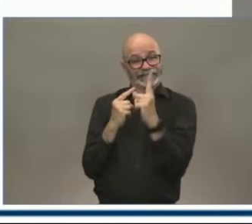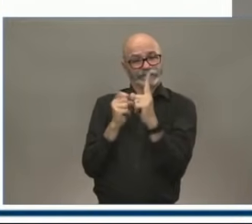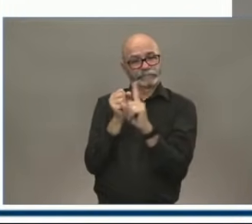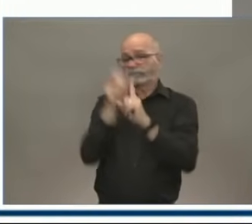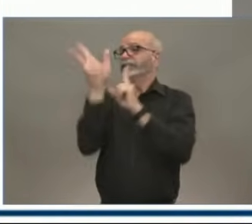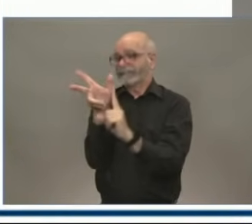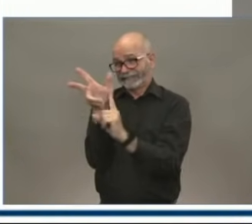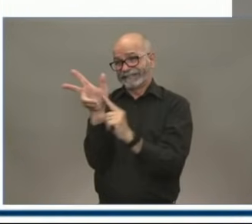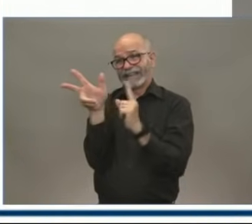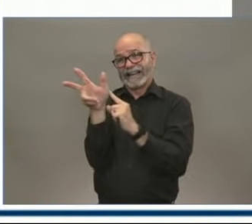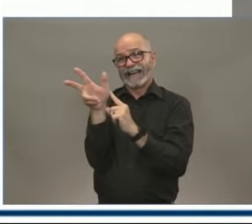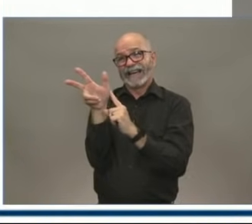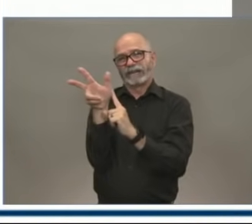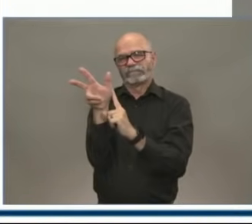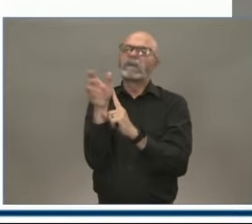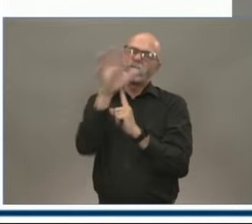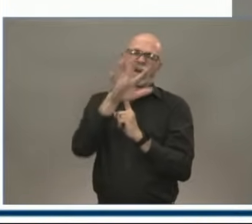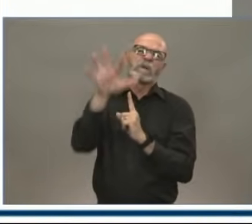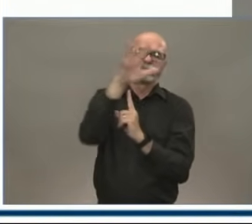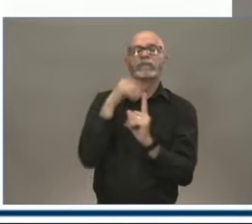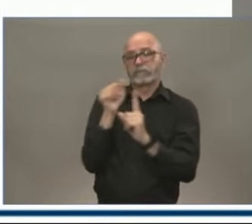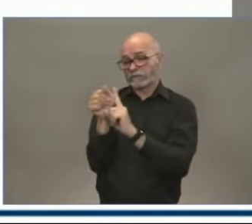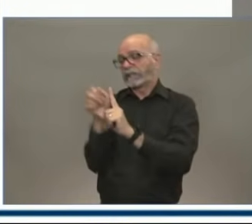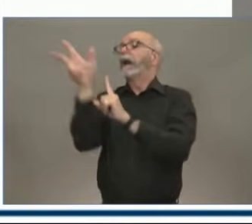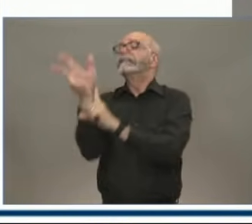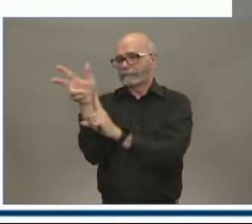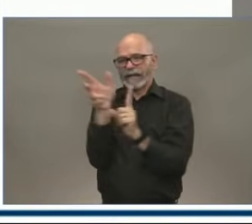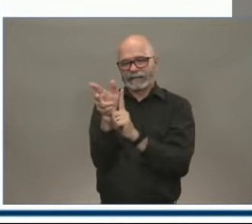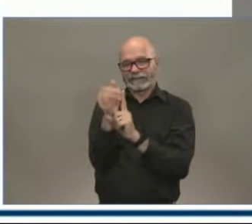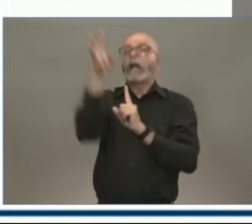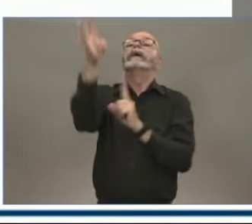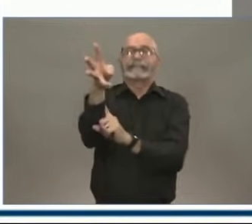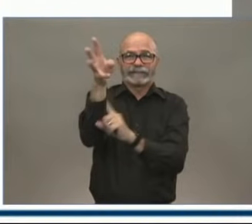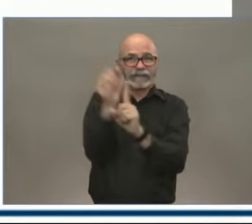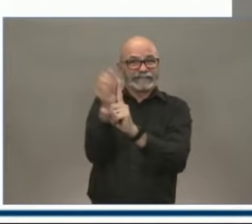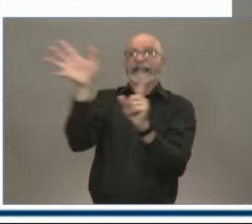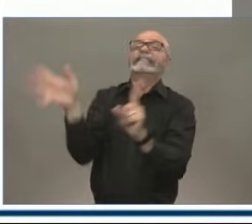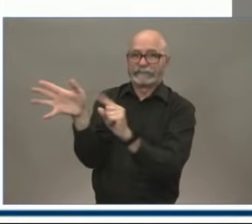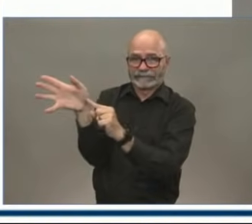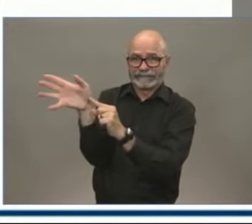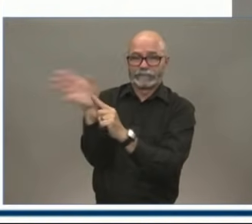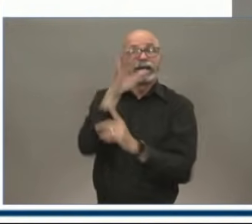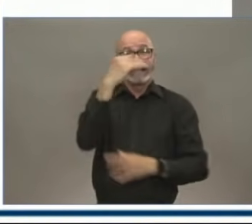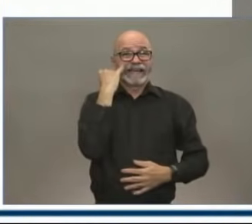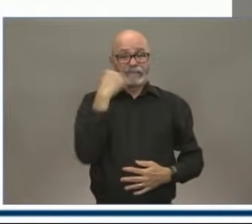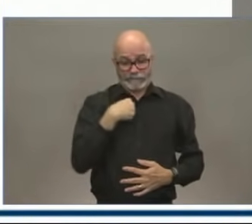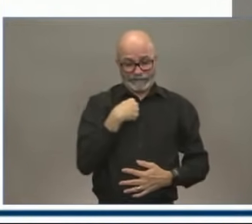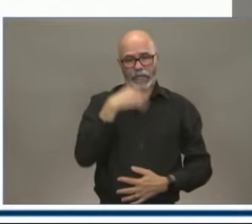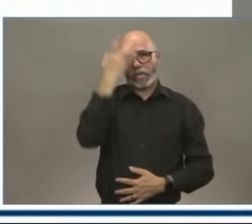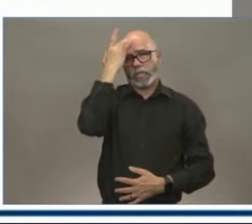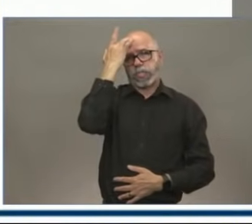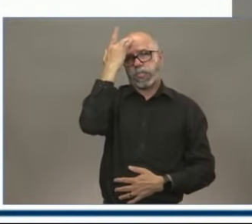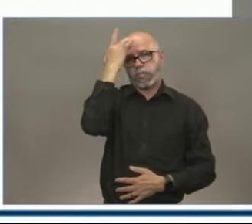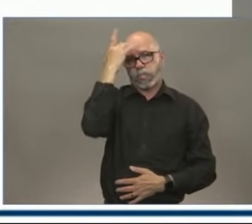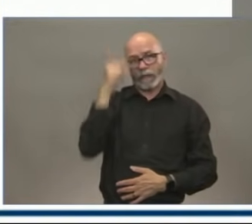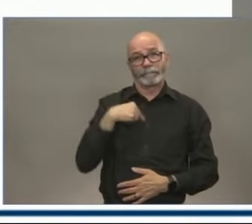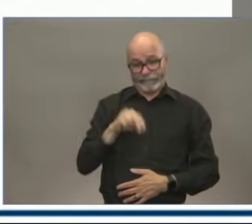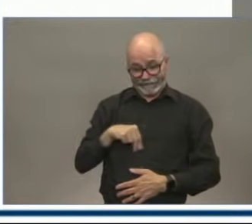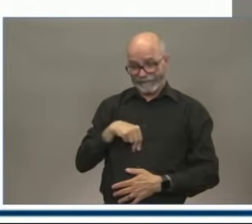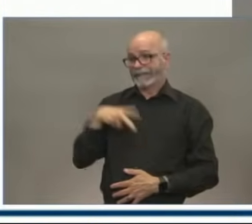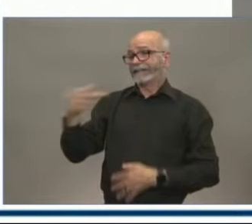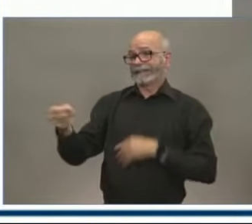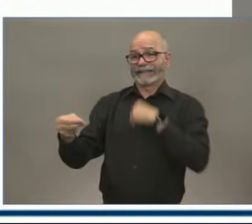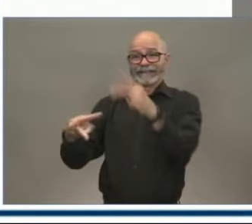who recently has been infected with COVID, there's 8 people around them that have been in close contact. That's 8 individuals who